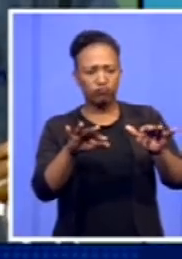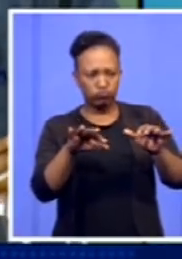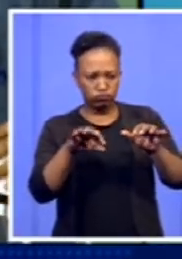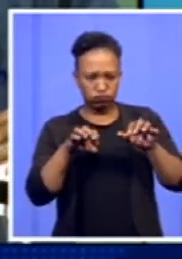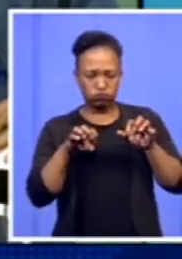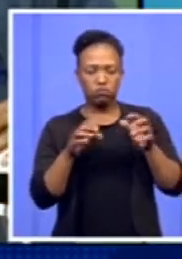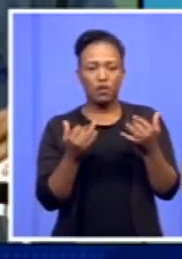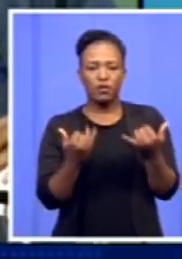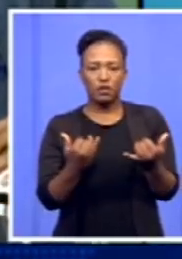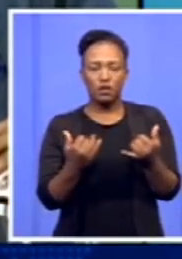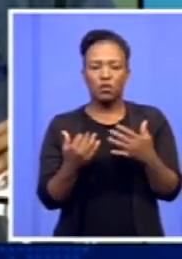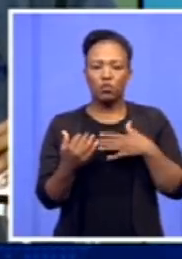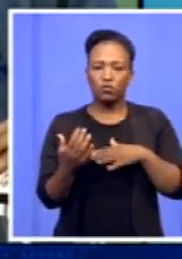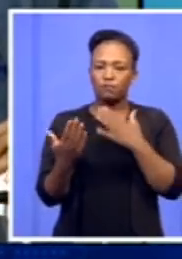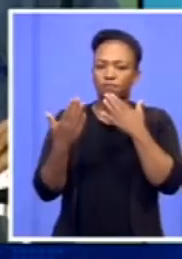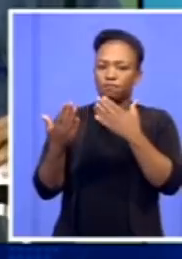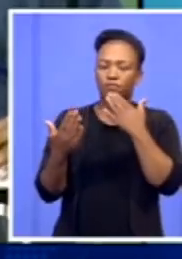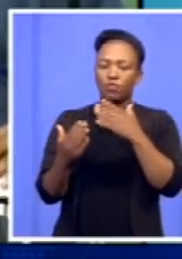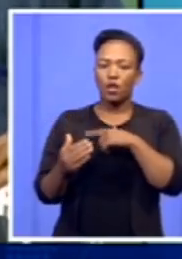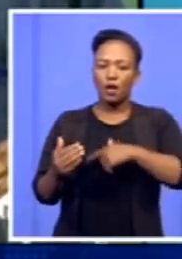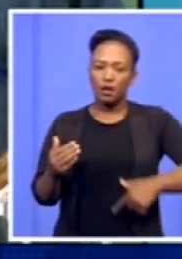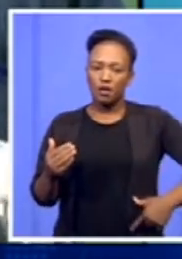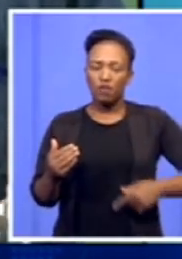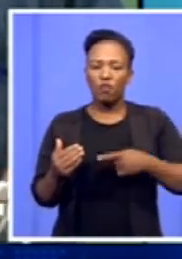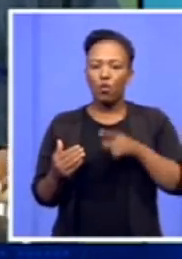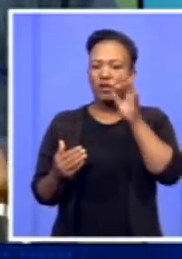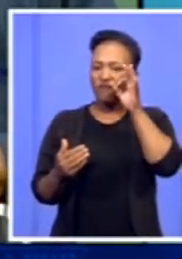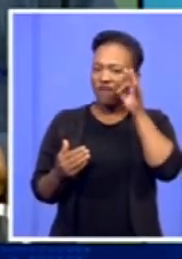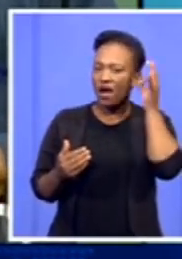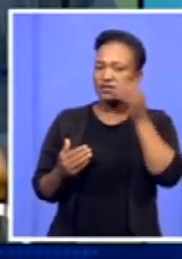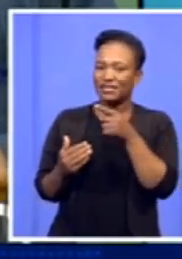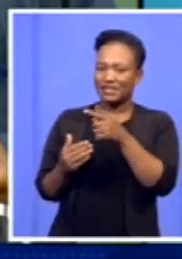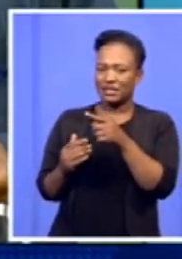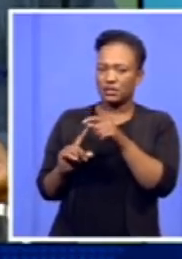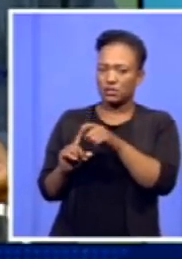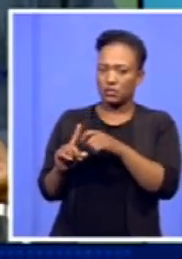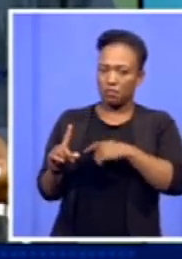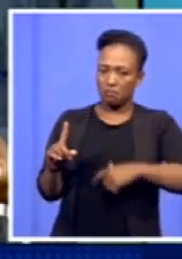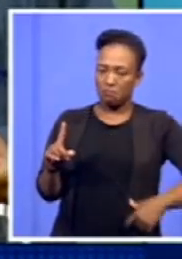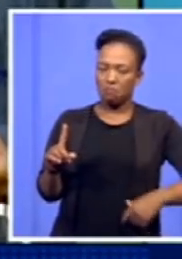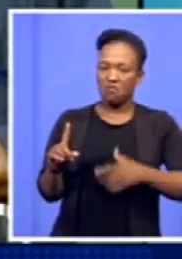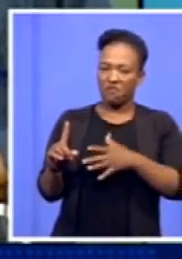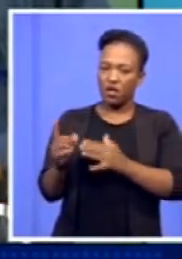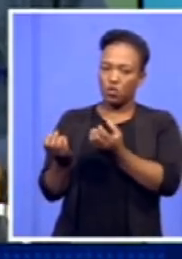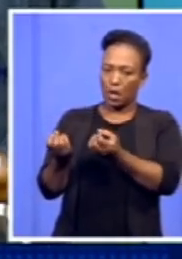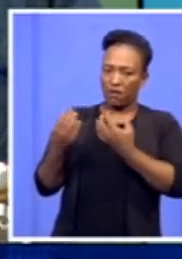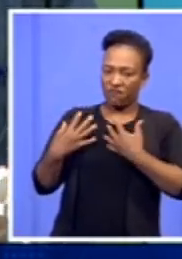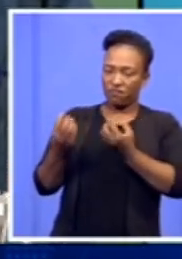of France, especially, for giving us a lot of the COVID